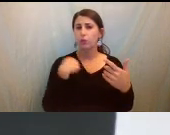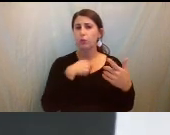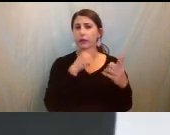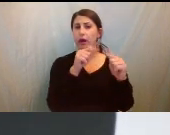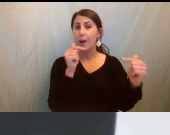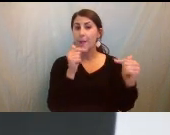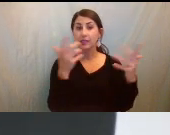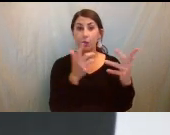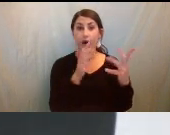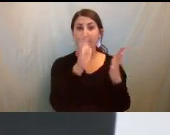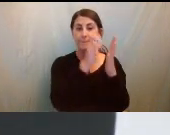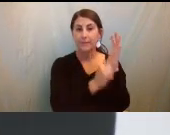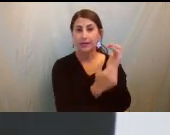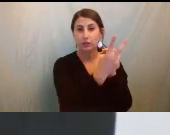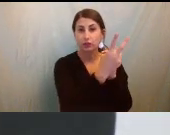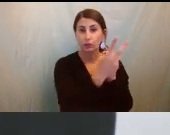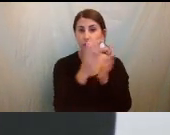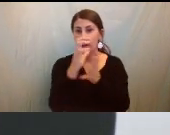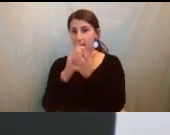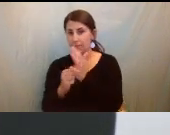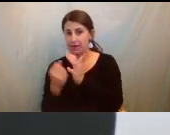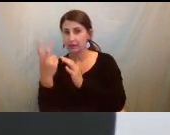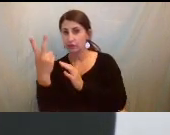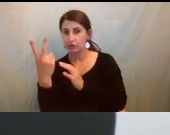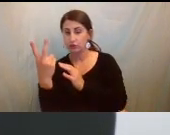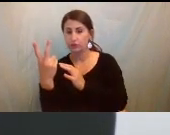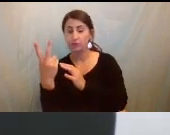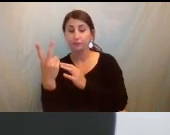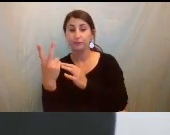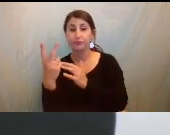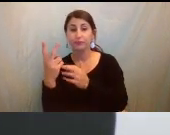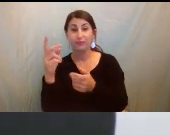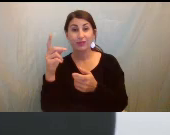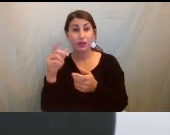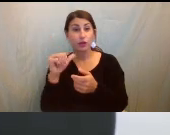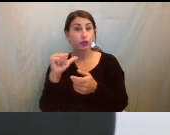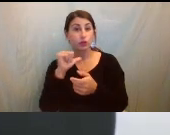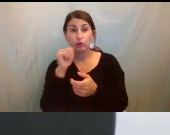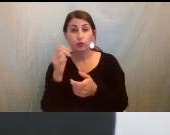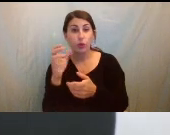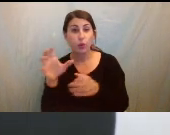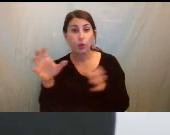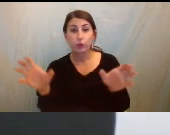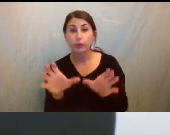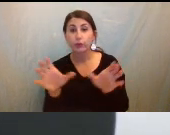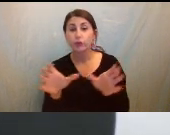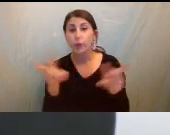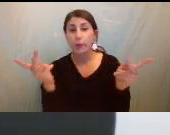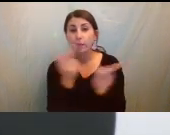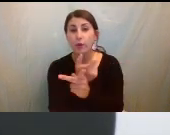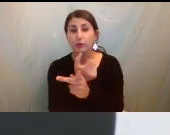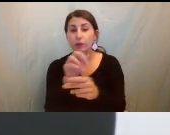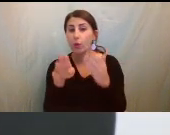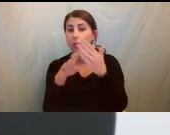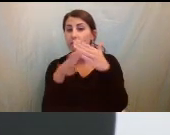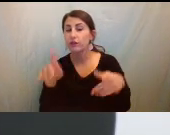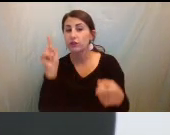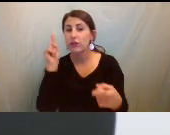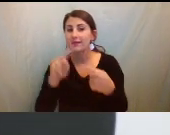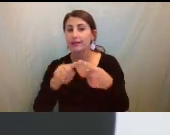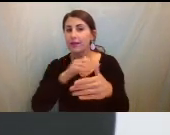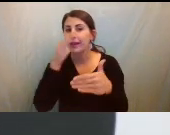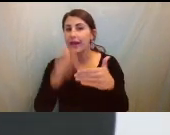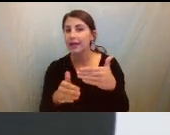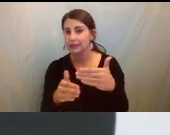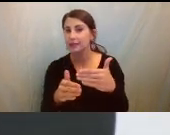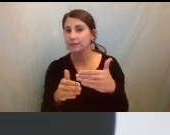do minus 2 on both sides. All right, save multiplication or division for last. In this case, there is no